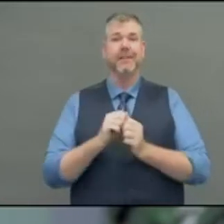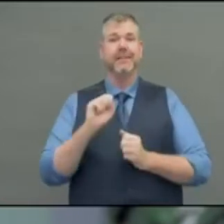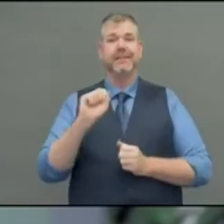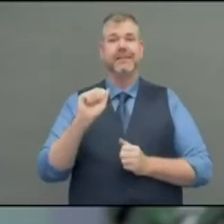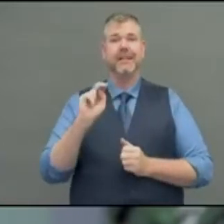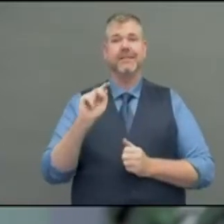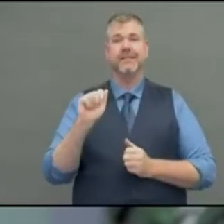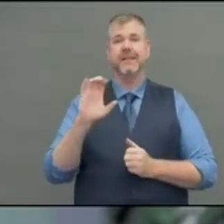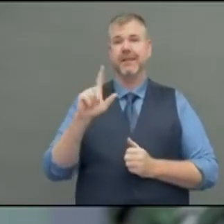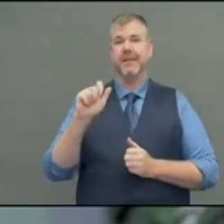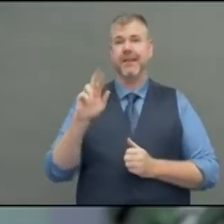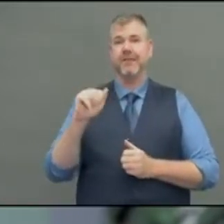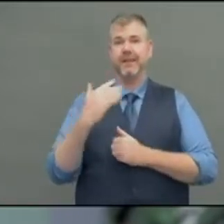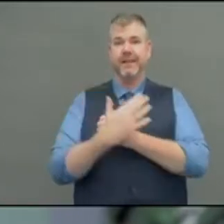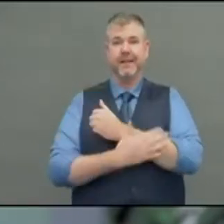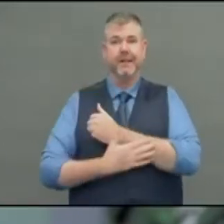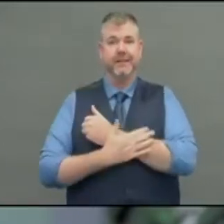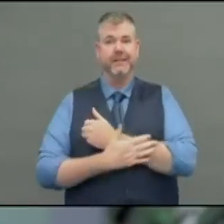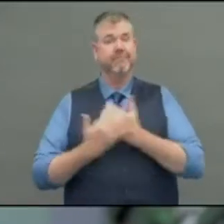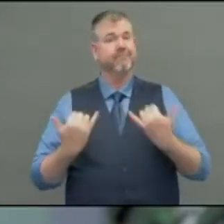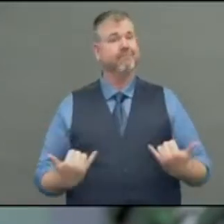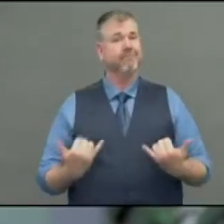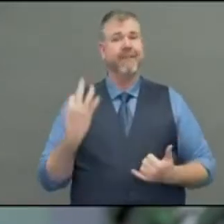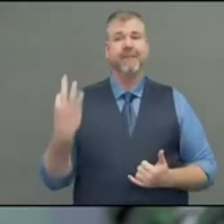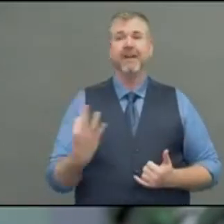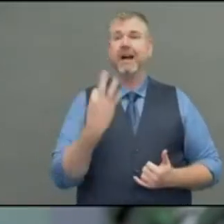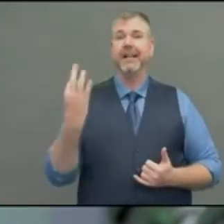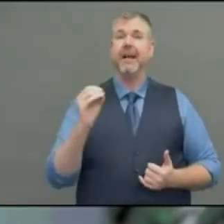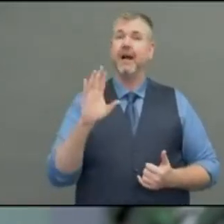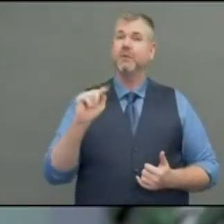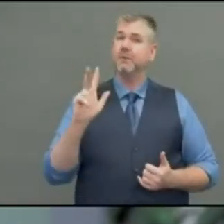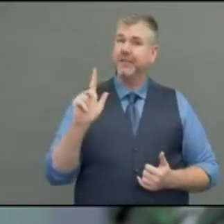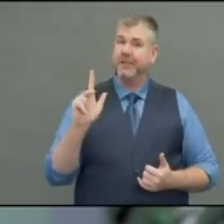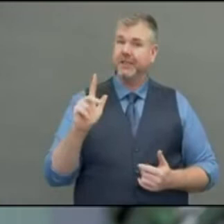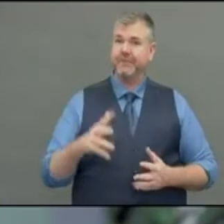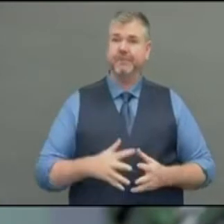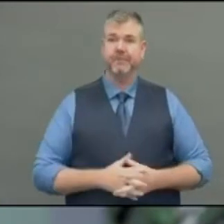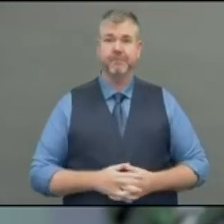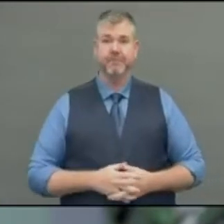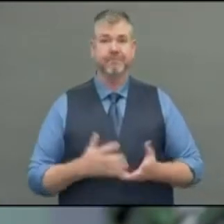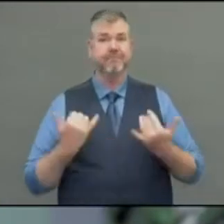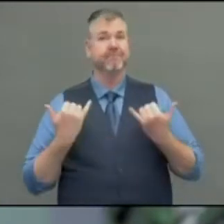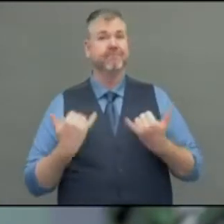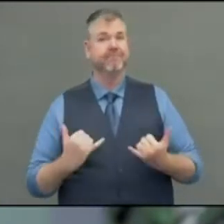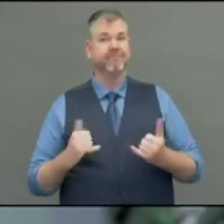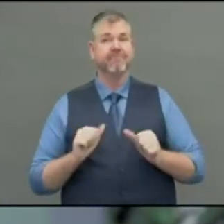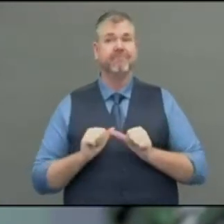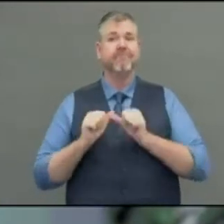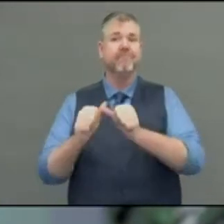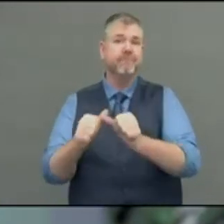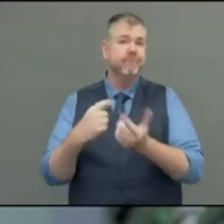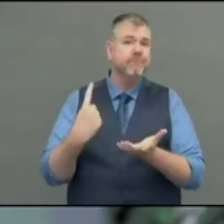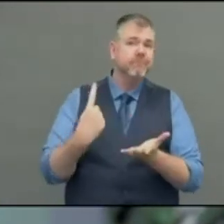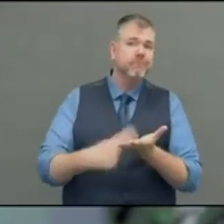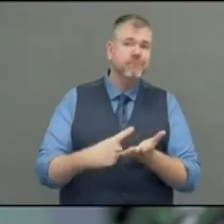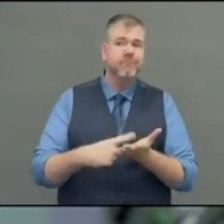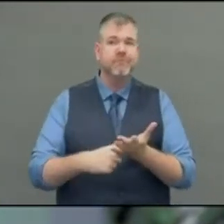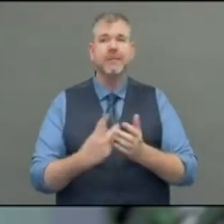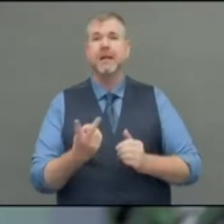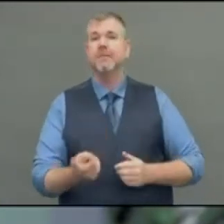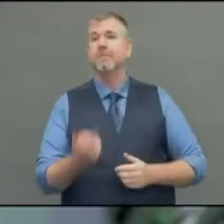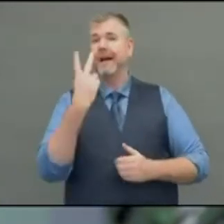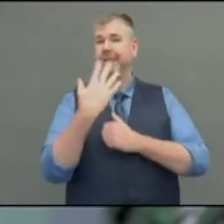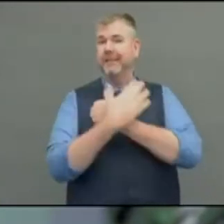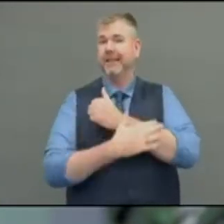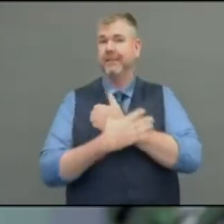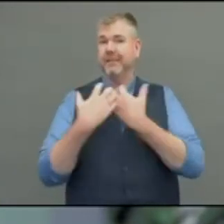is Friday, October 23rd, and today we continue to do our segments for Binational Health Week. I'm going to be